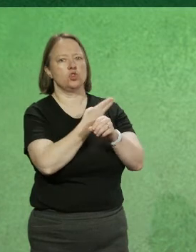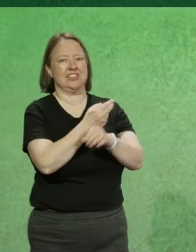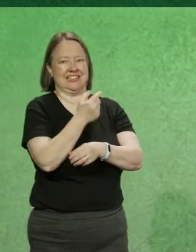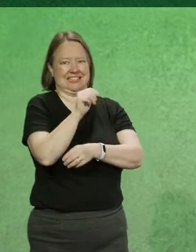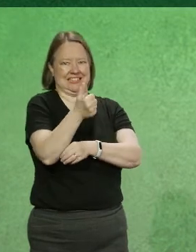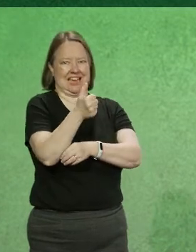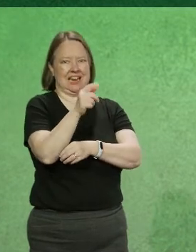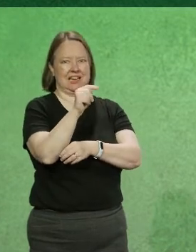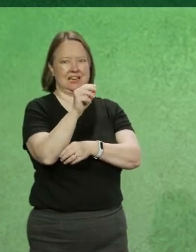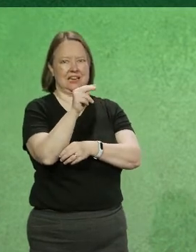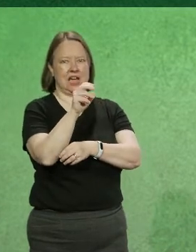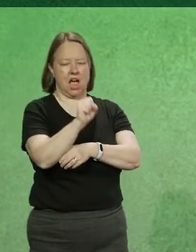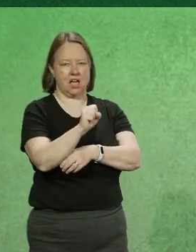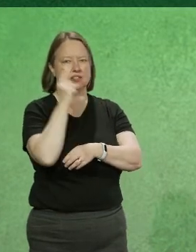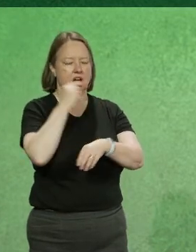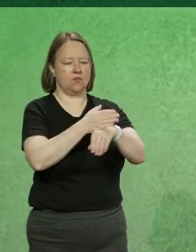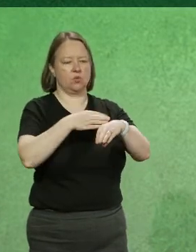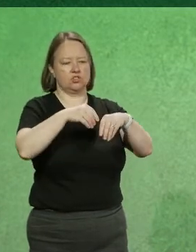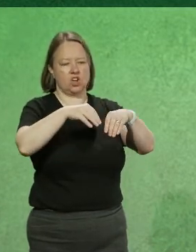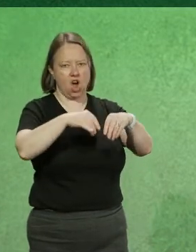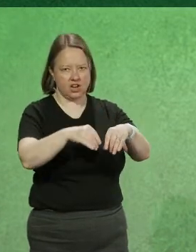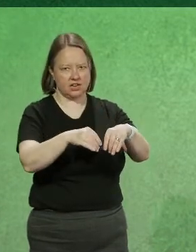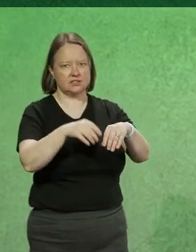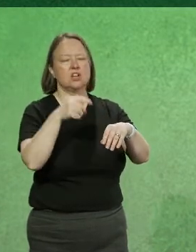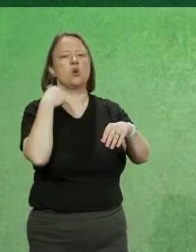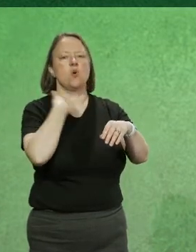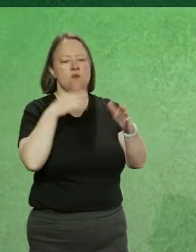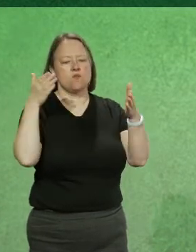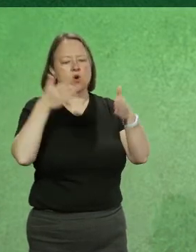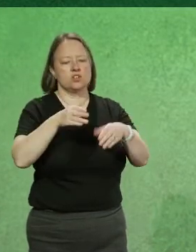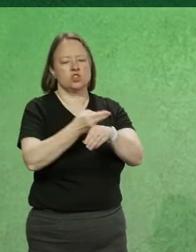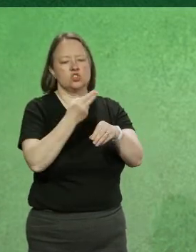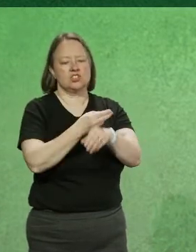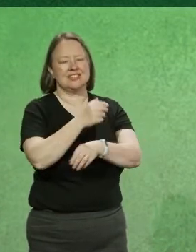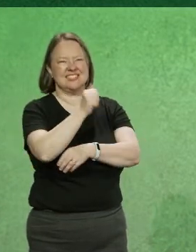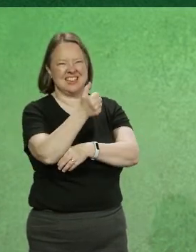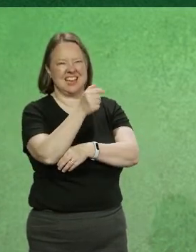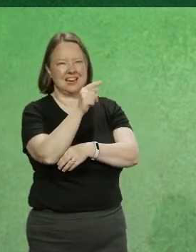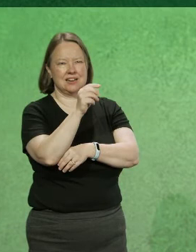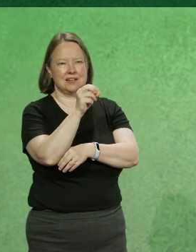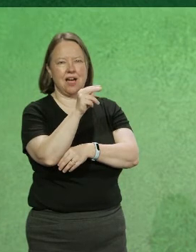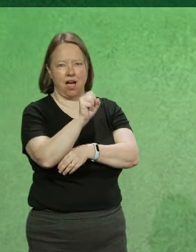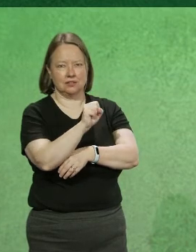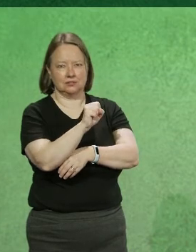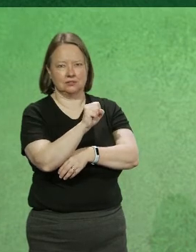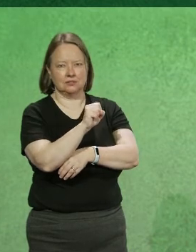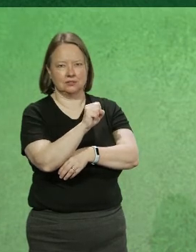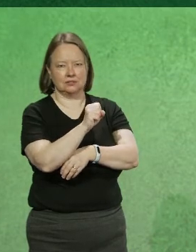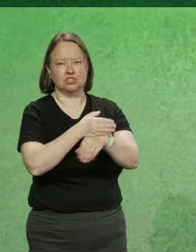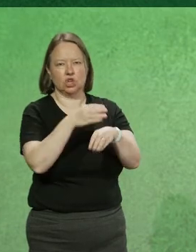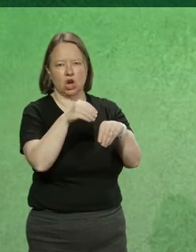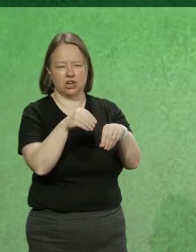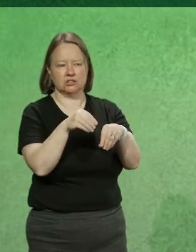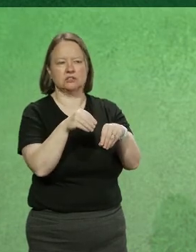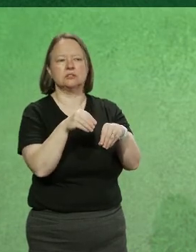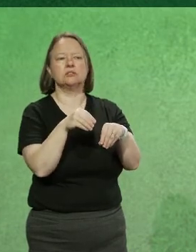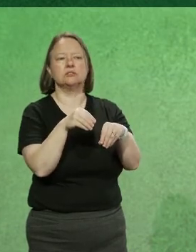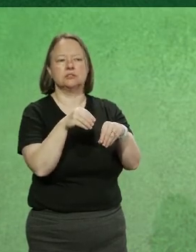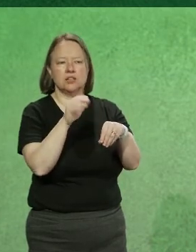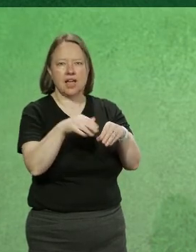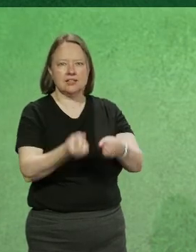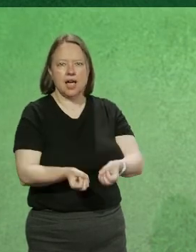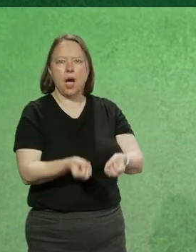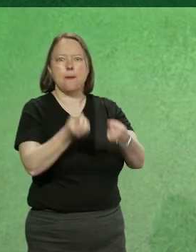of wood sawdust per year. We are focusing on using 10 tons of wood sawdust. That is the amount